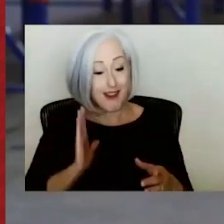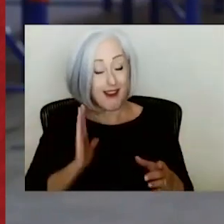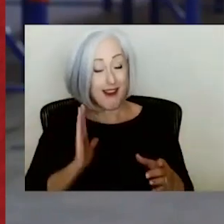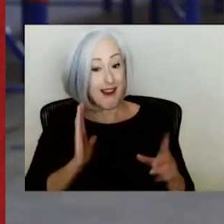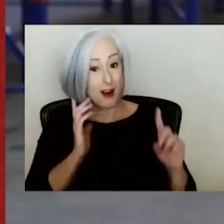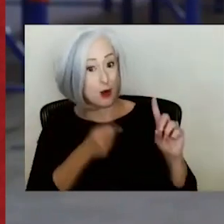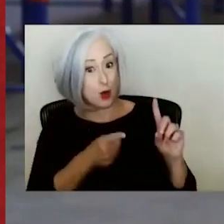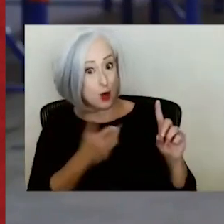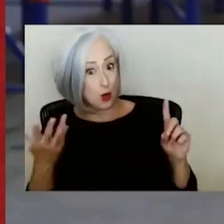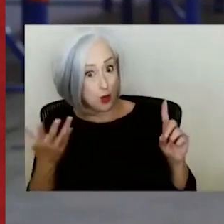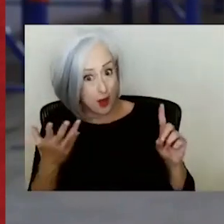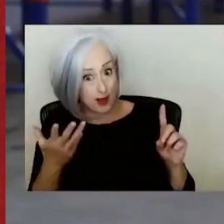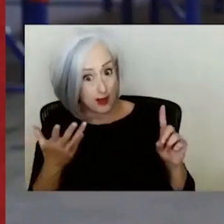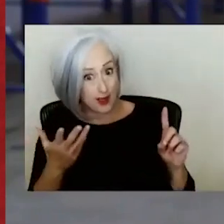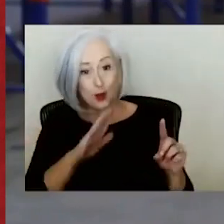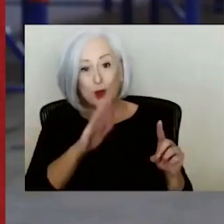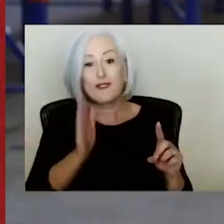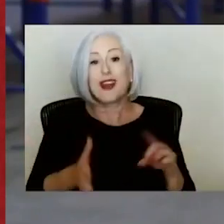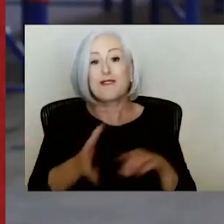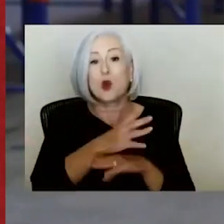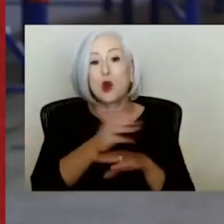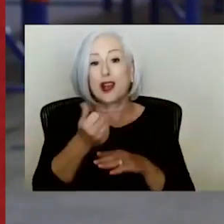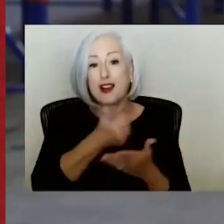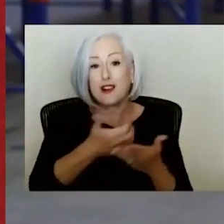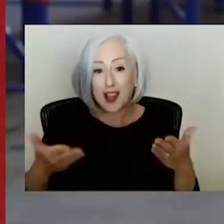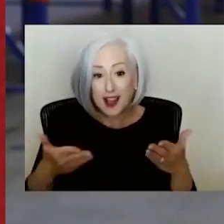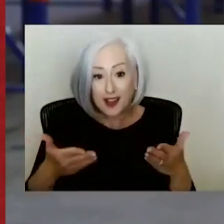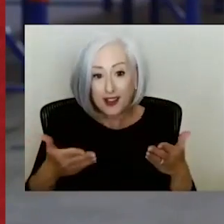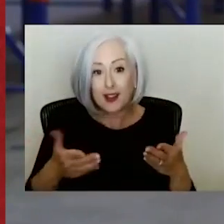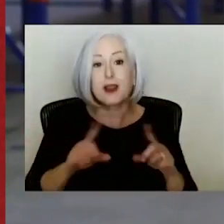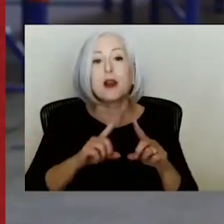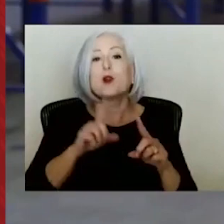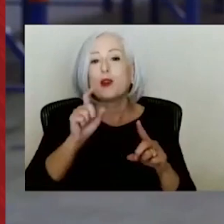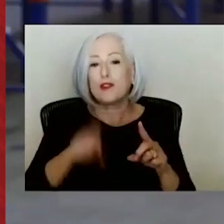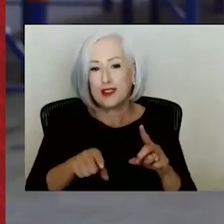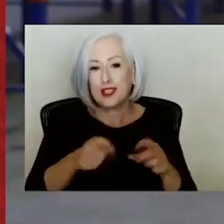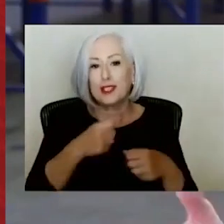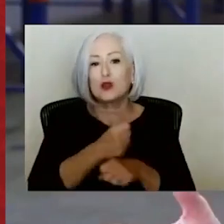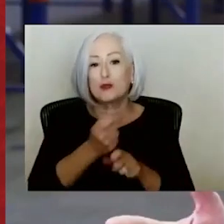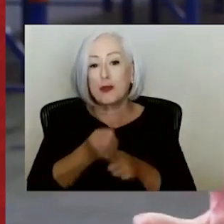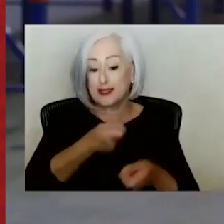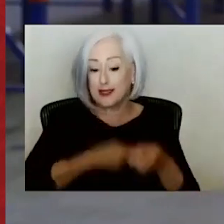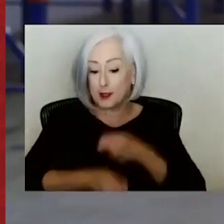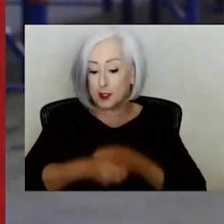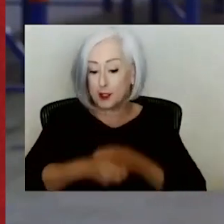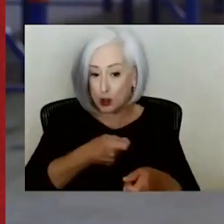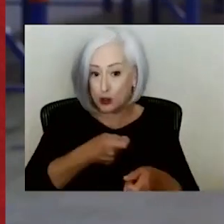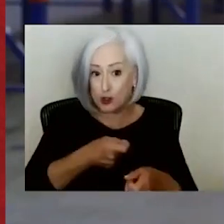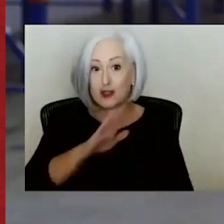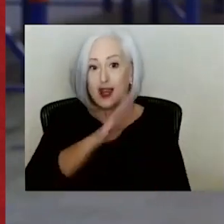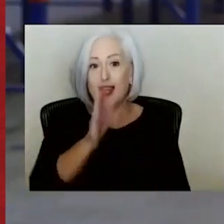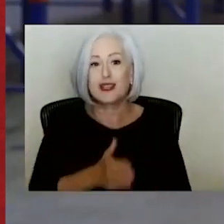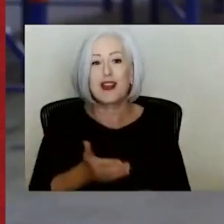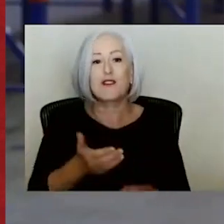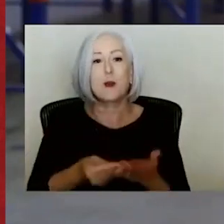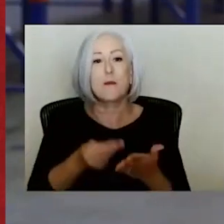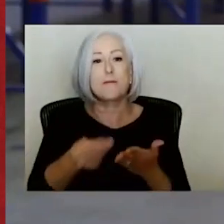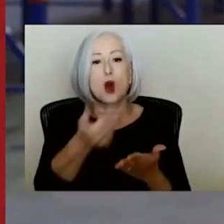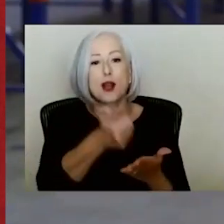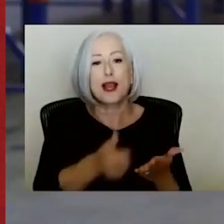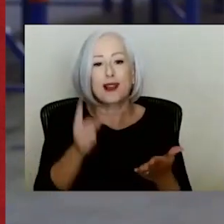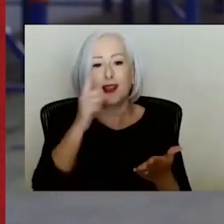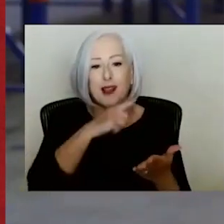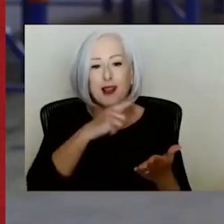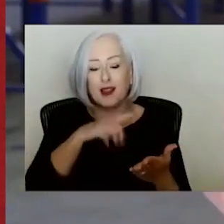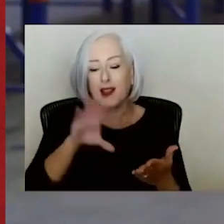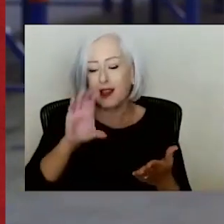some substitutions, and we have not purchased any counterfeit product. And that's because of the amazing supply